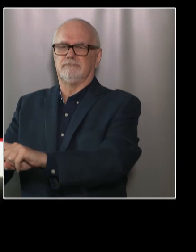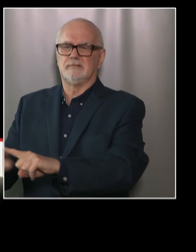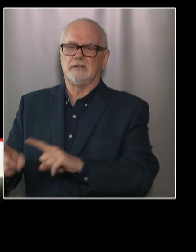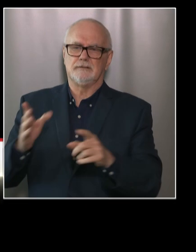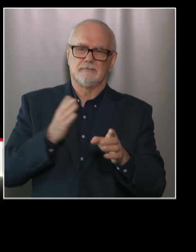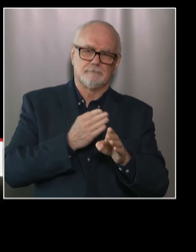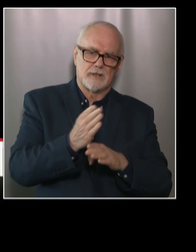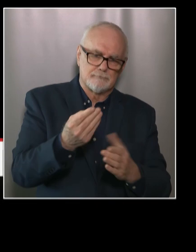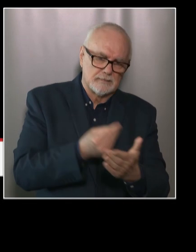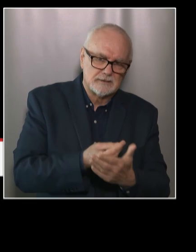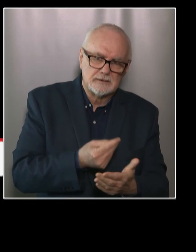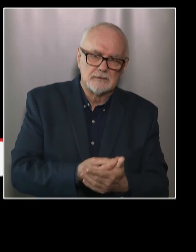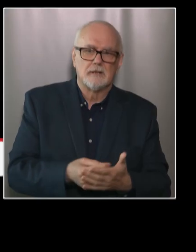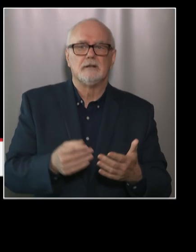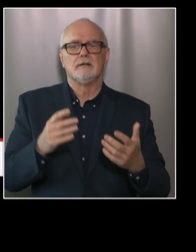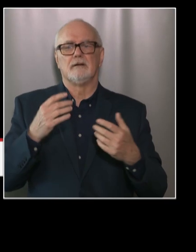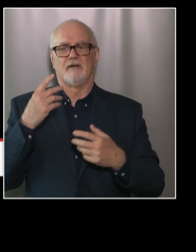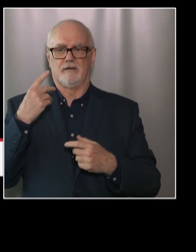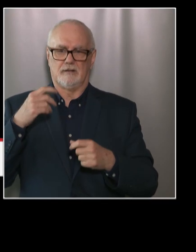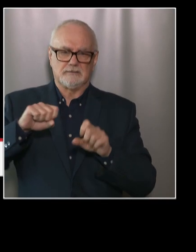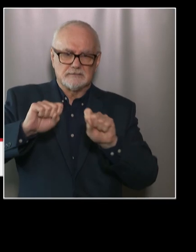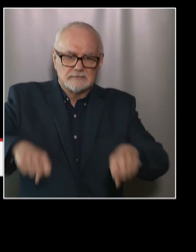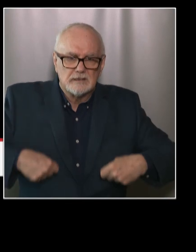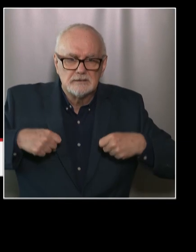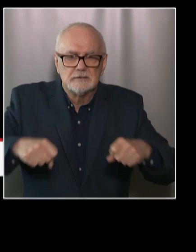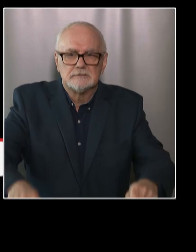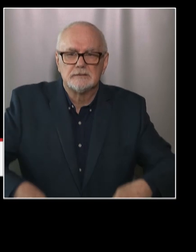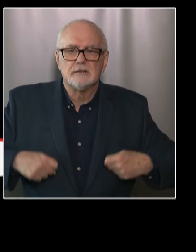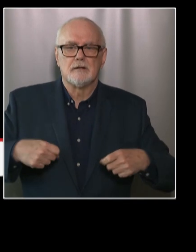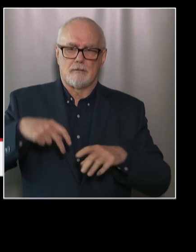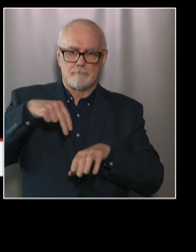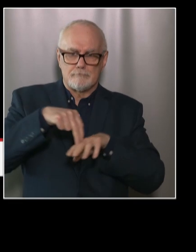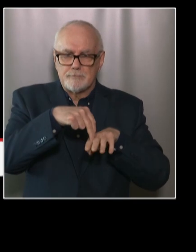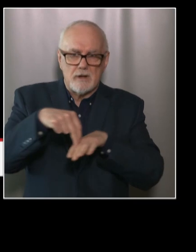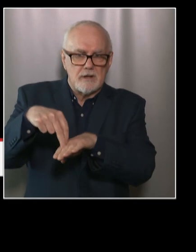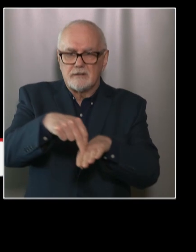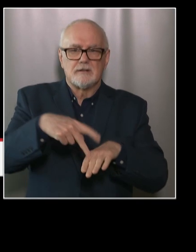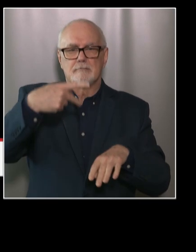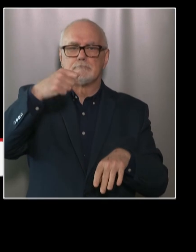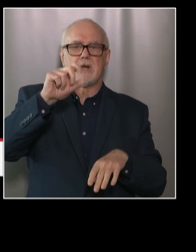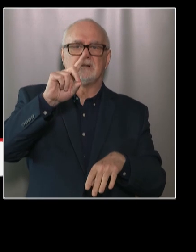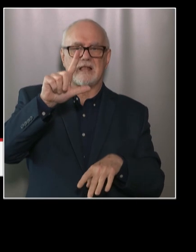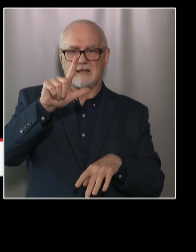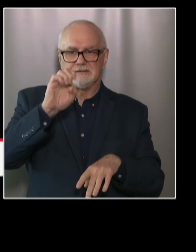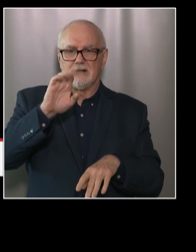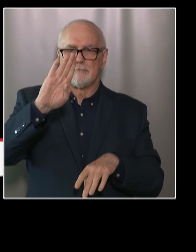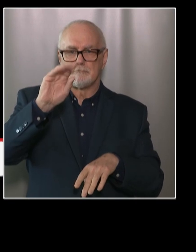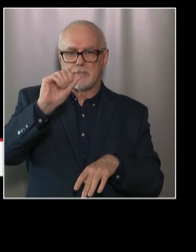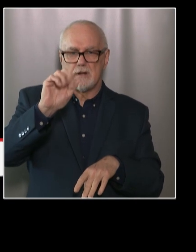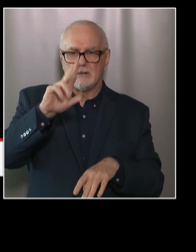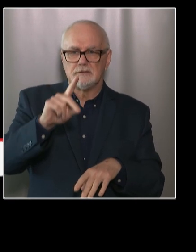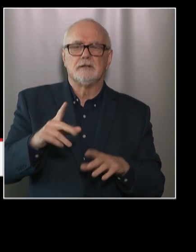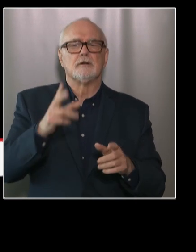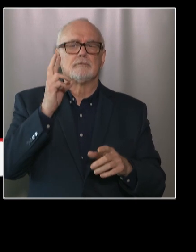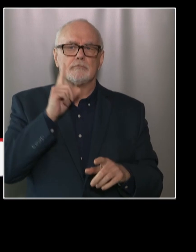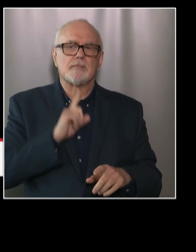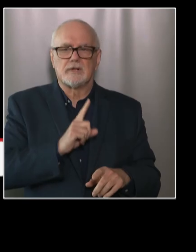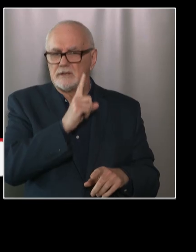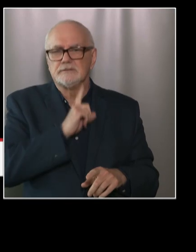launch a kayak or paddleboard off a recreation pier, eat at one of the many restaurants, and warm up by the fire pit at the